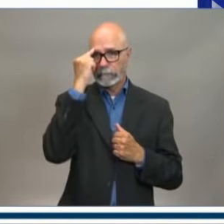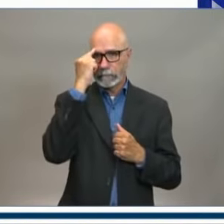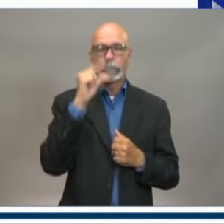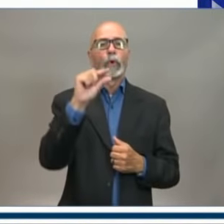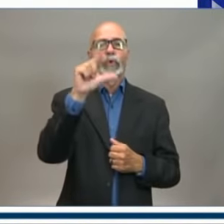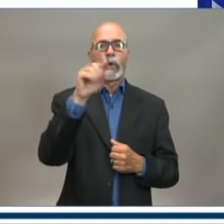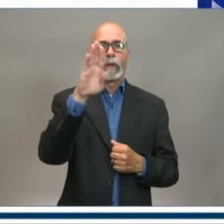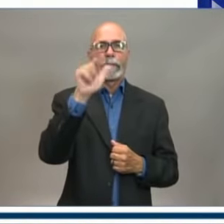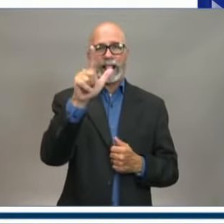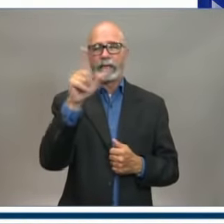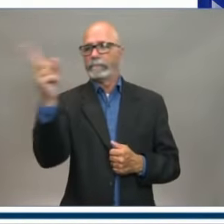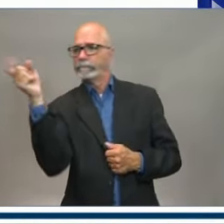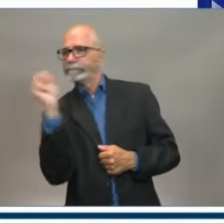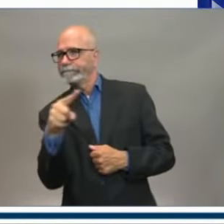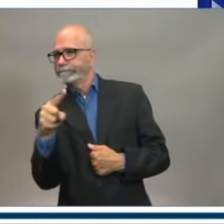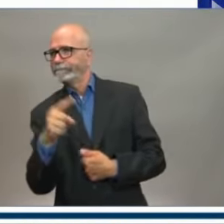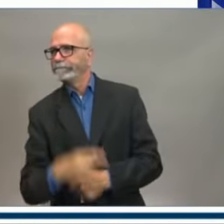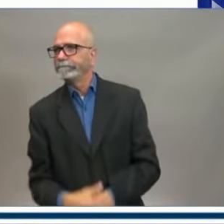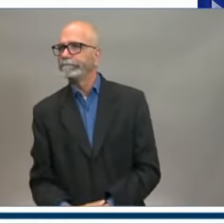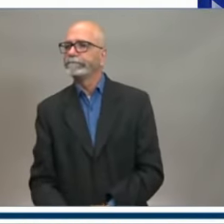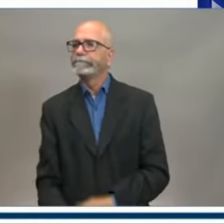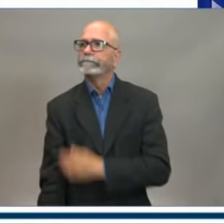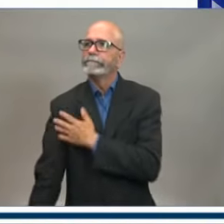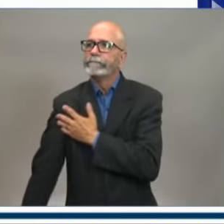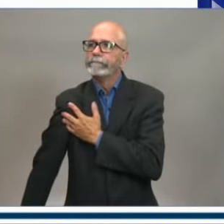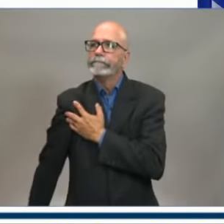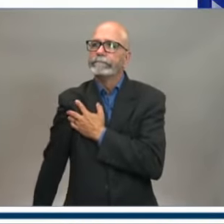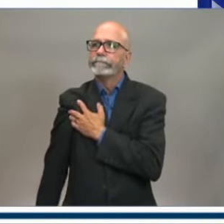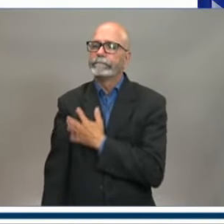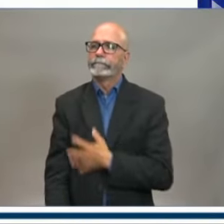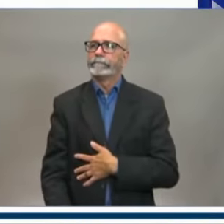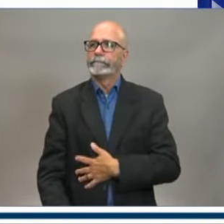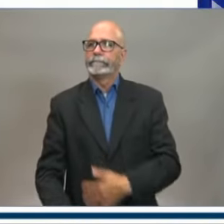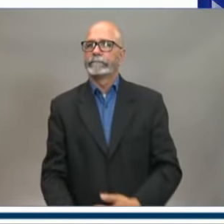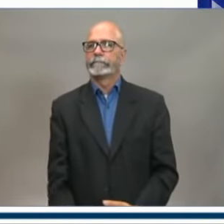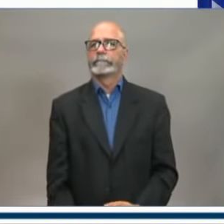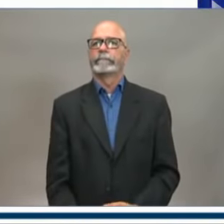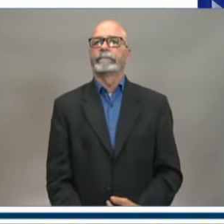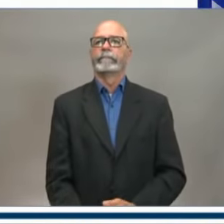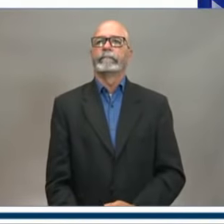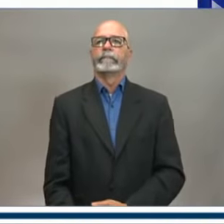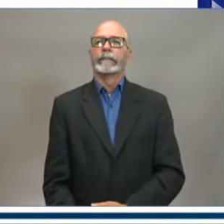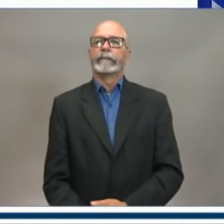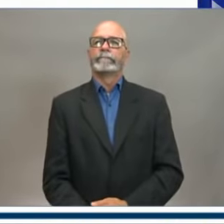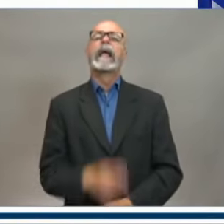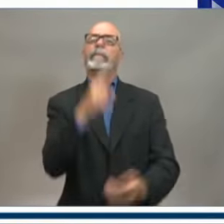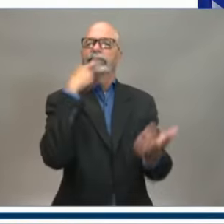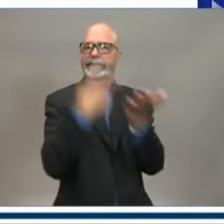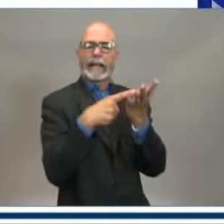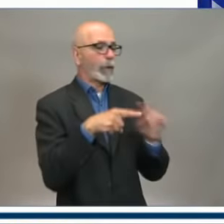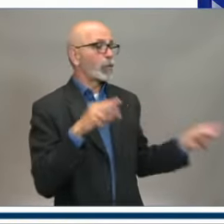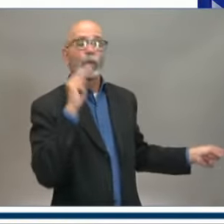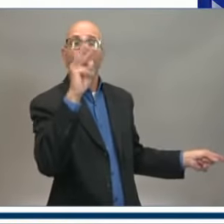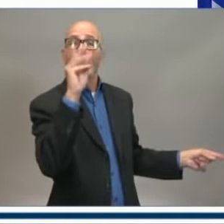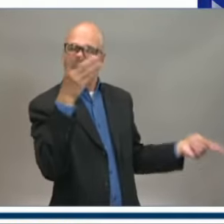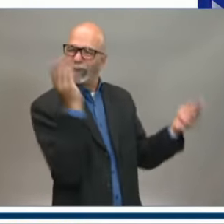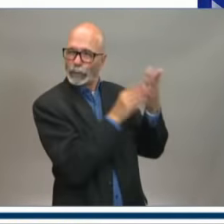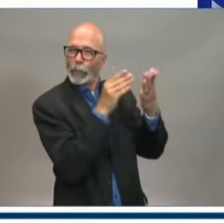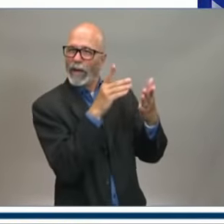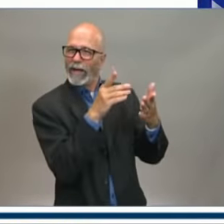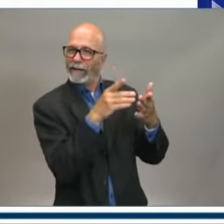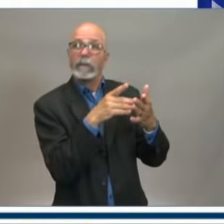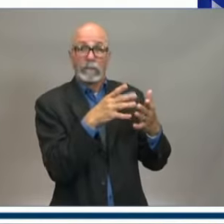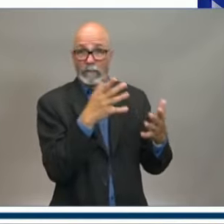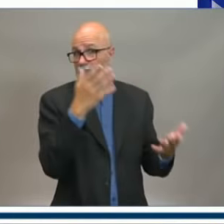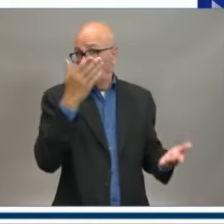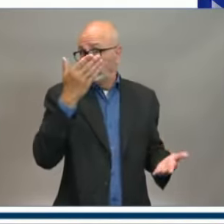Draus. Thank you. Just following up again on the class action lawsuit, there is a possibility that the province could be added to the list